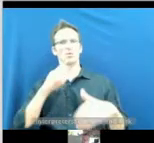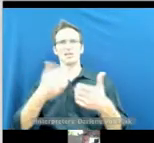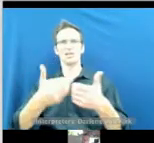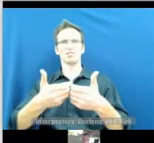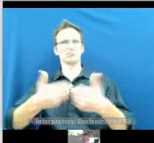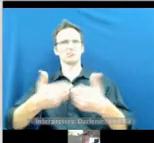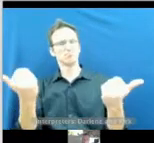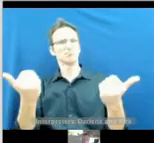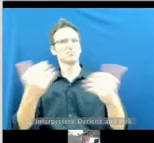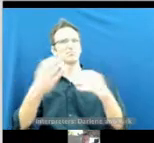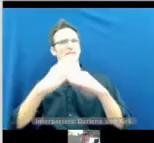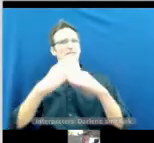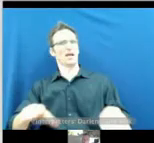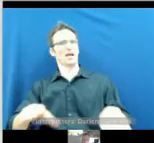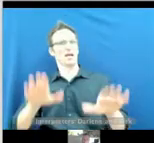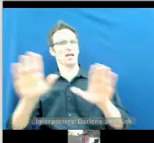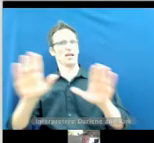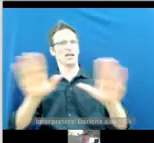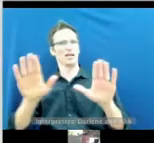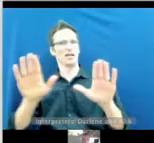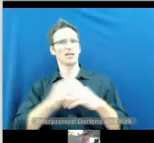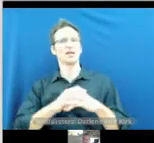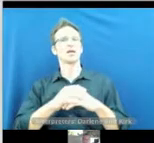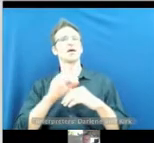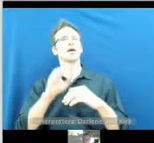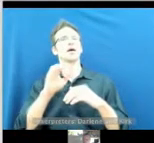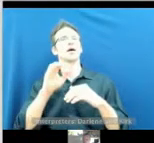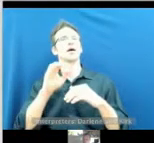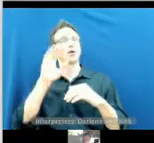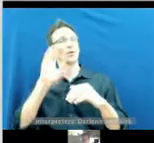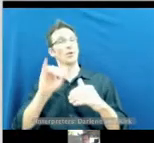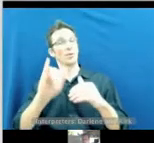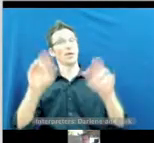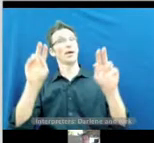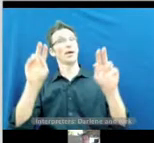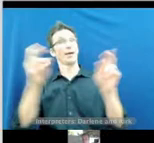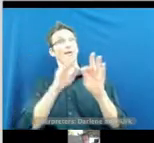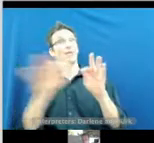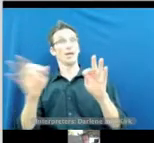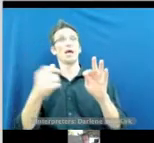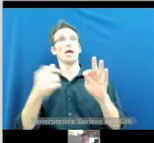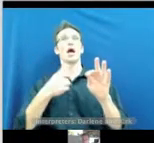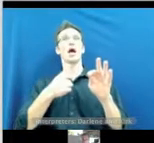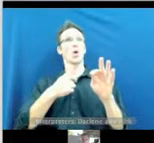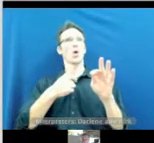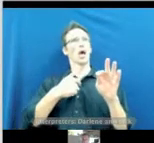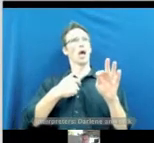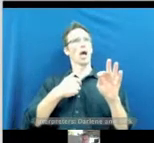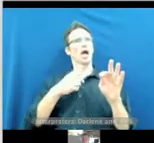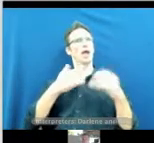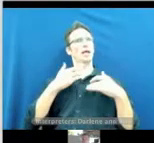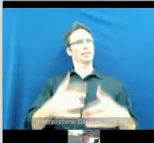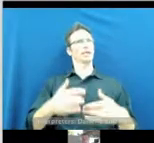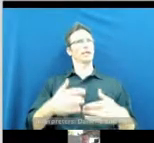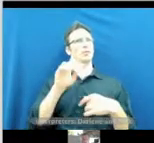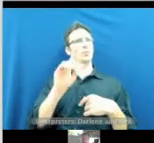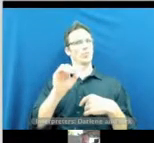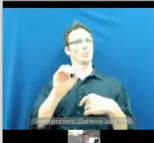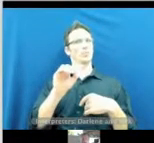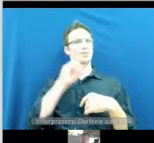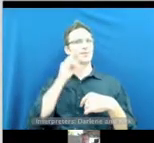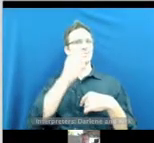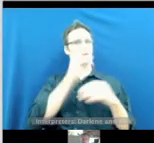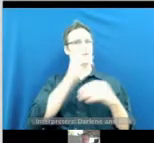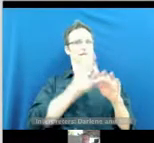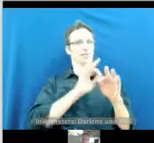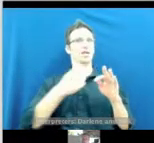that famous quote, I do deaf-blind interpreting or I don't do deaf-blind interpreting. And for me,